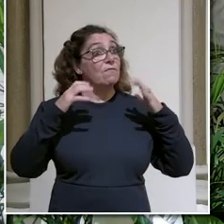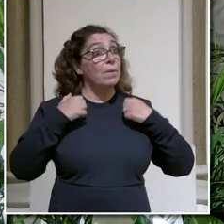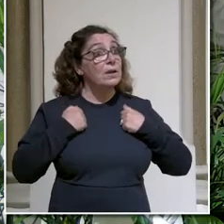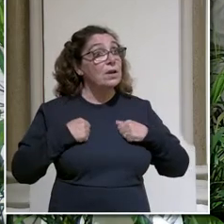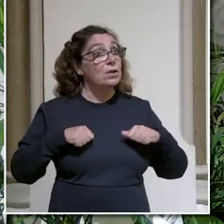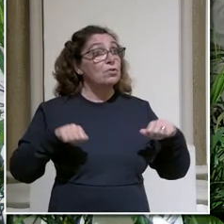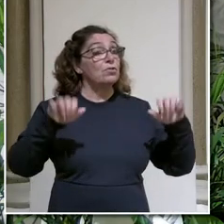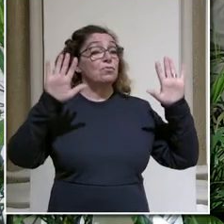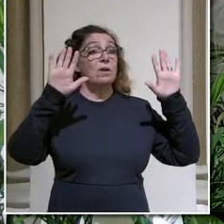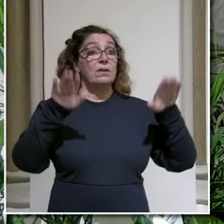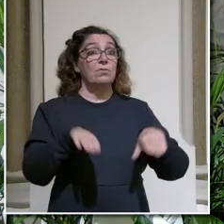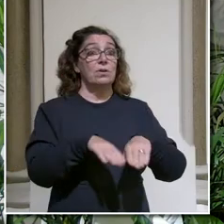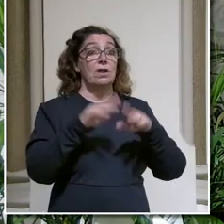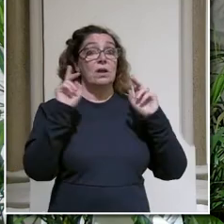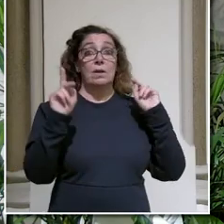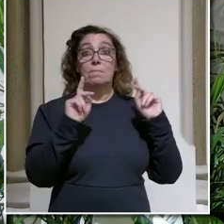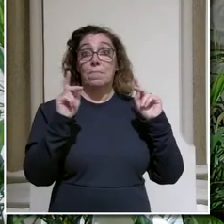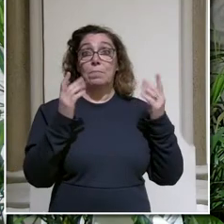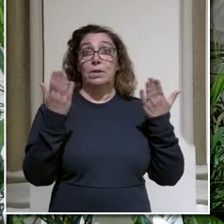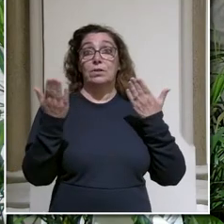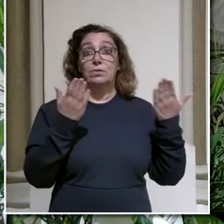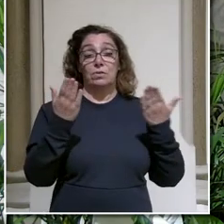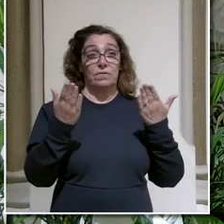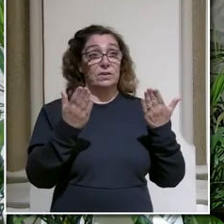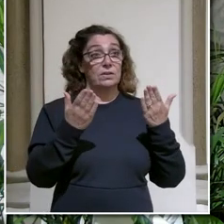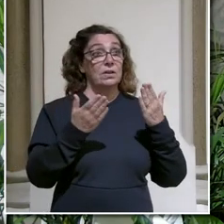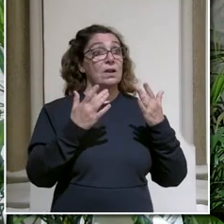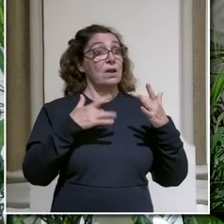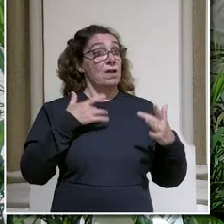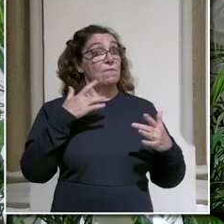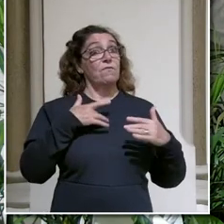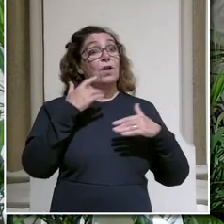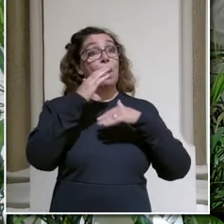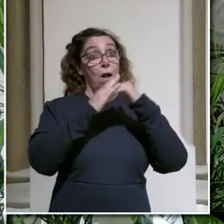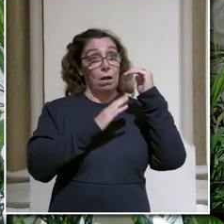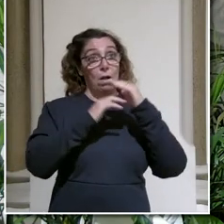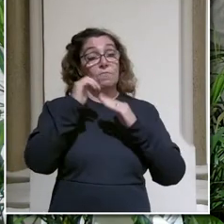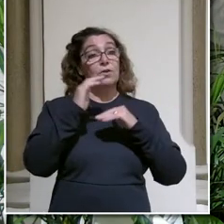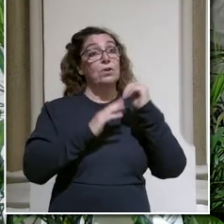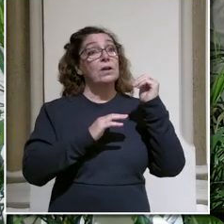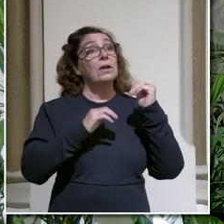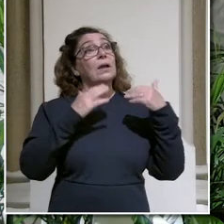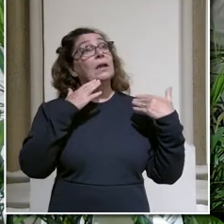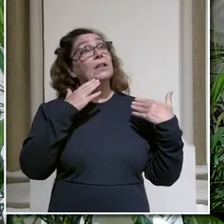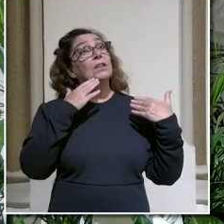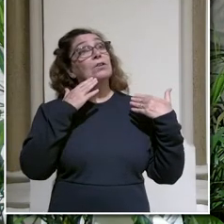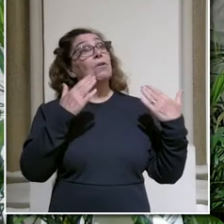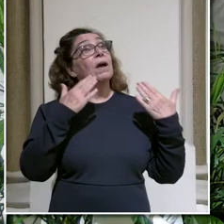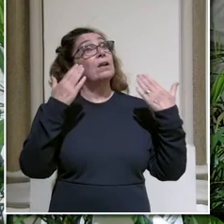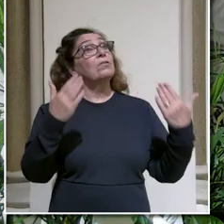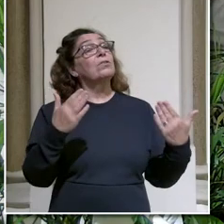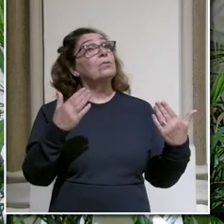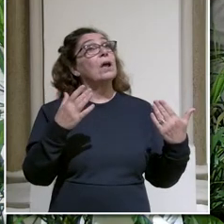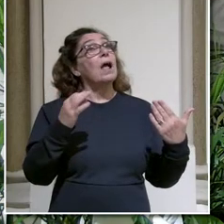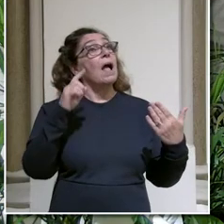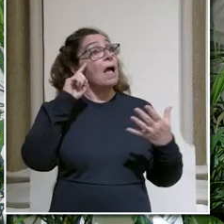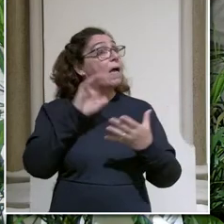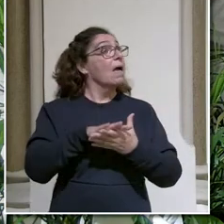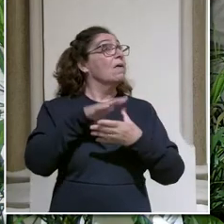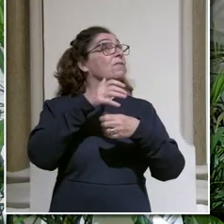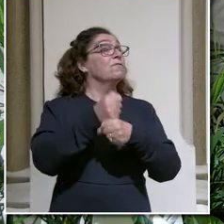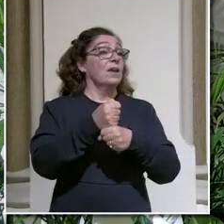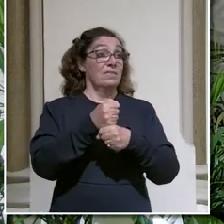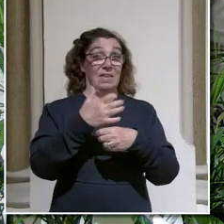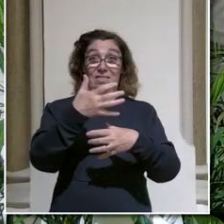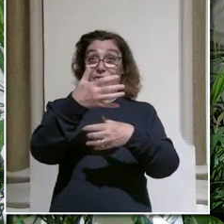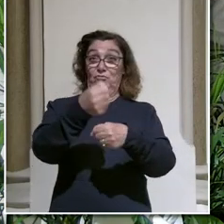in public service take comfort in the gratitude and the faith and the trust of